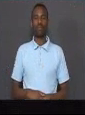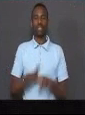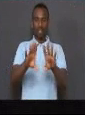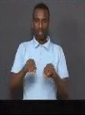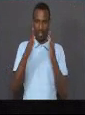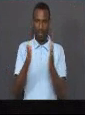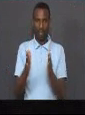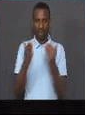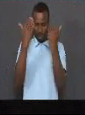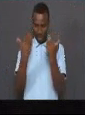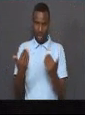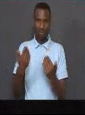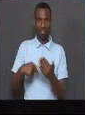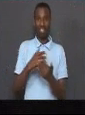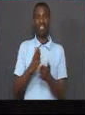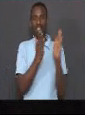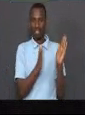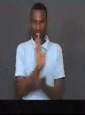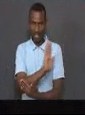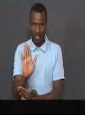Students, let's get ready.